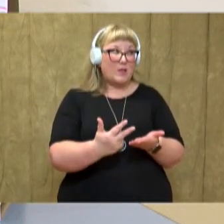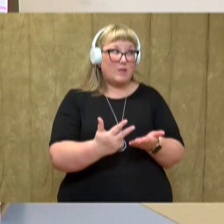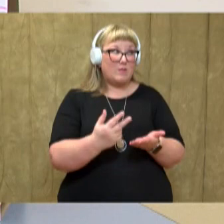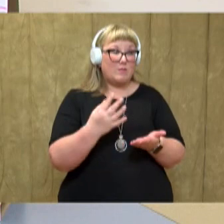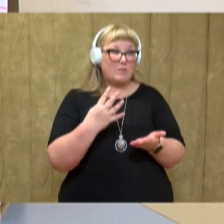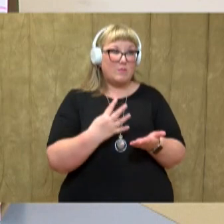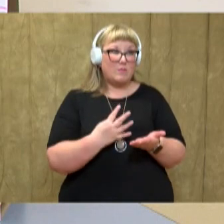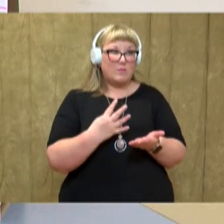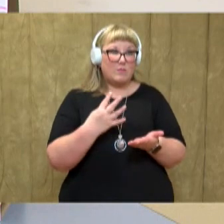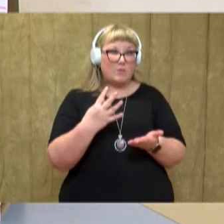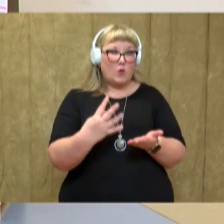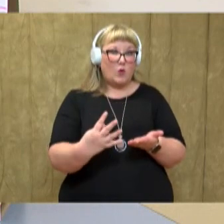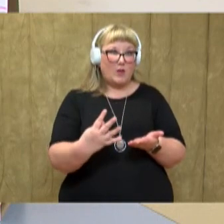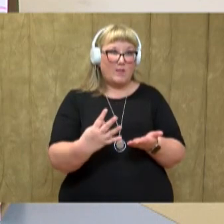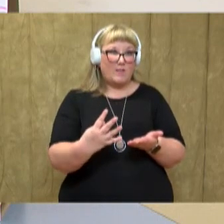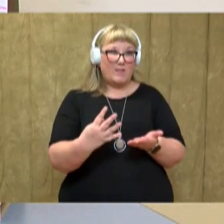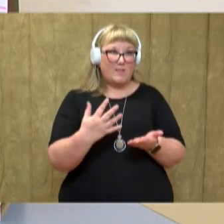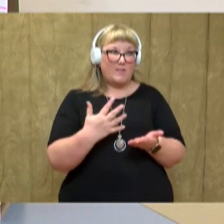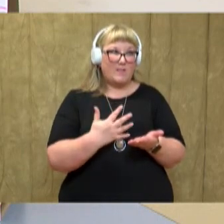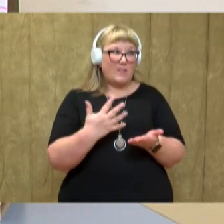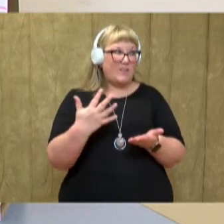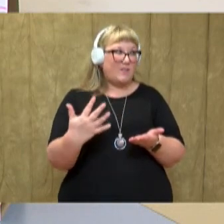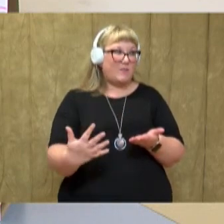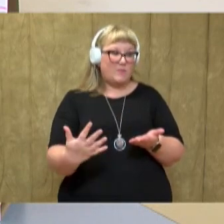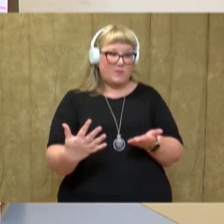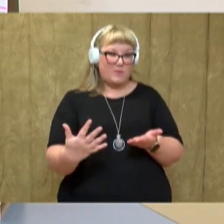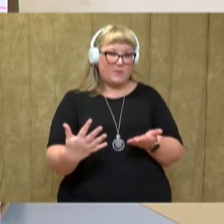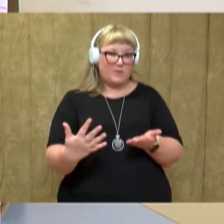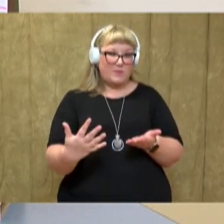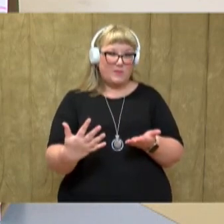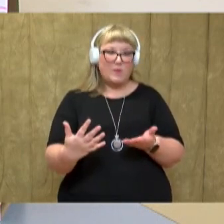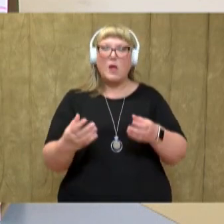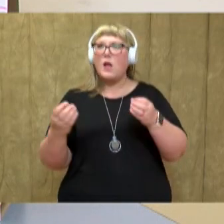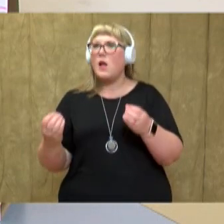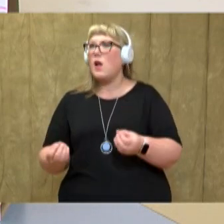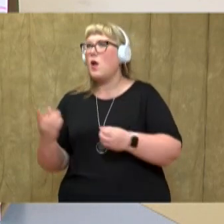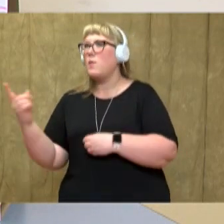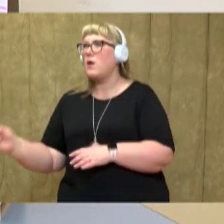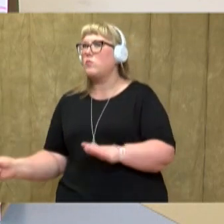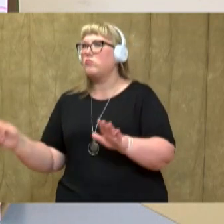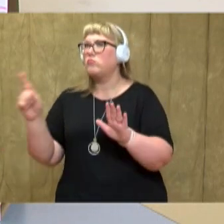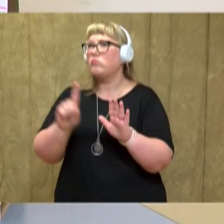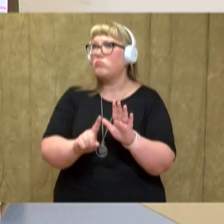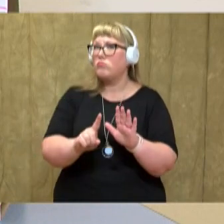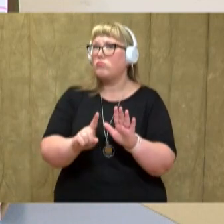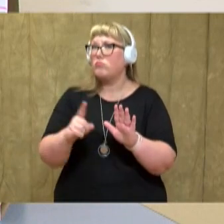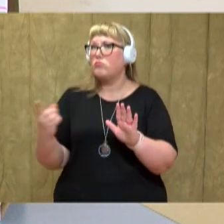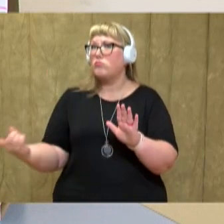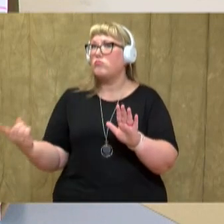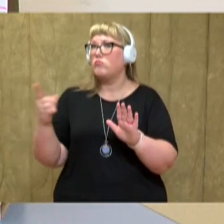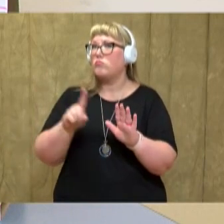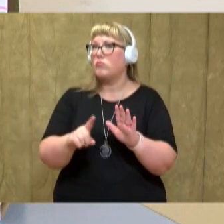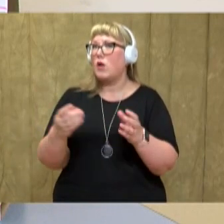3, 4, 5. How many more cubes do I need to add?